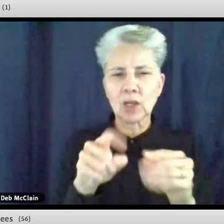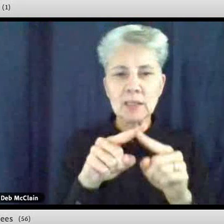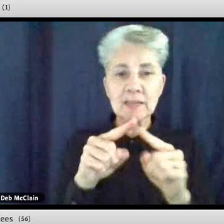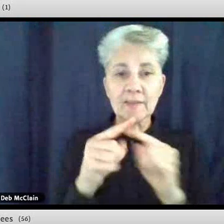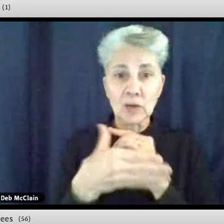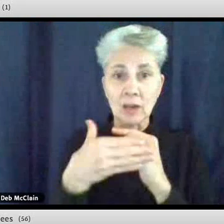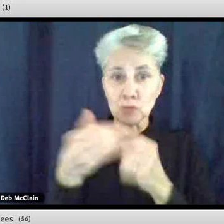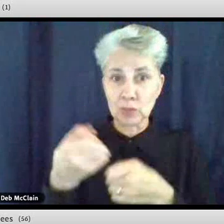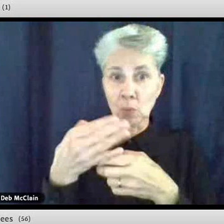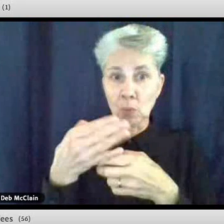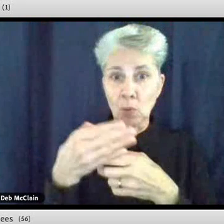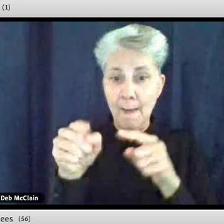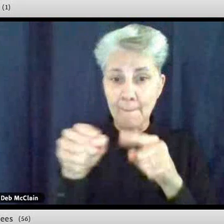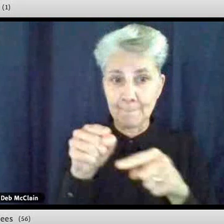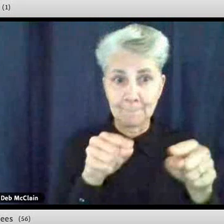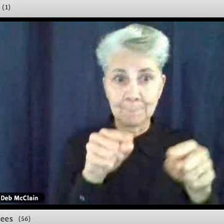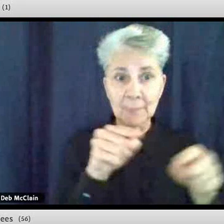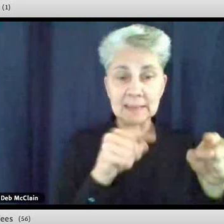countries,